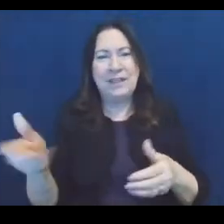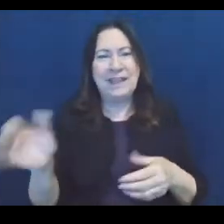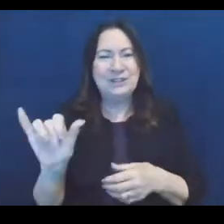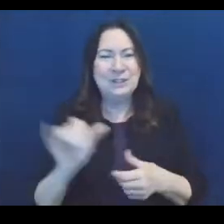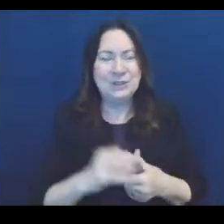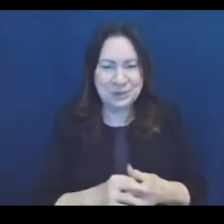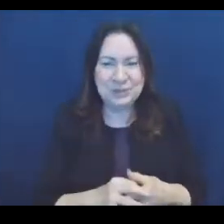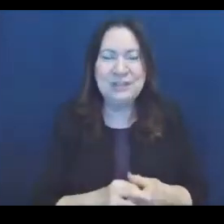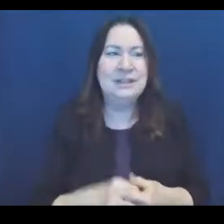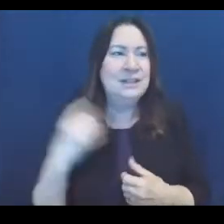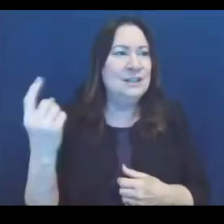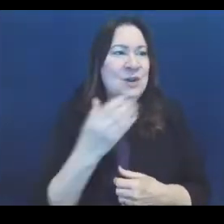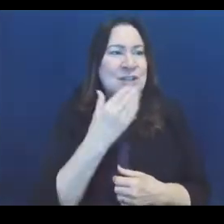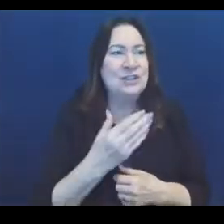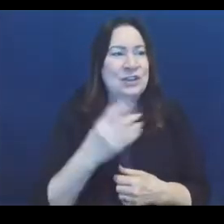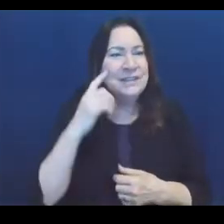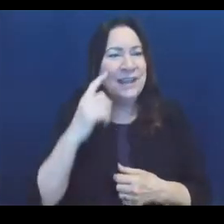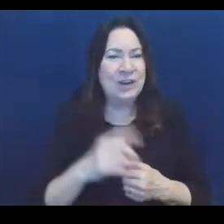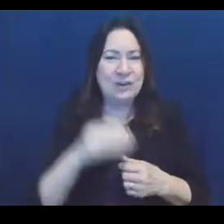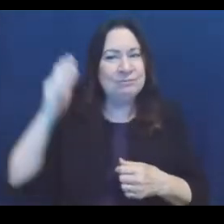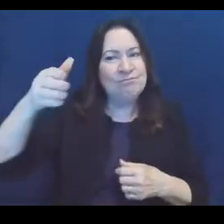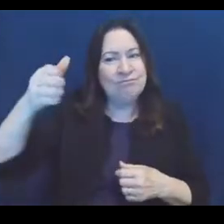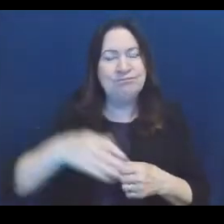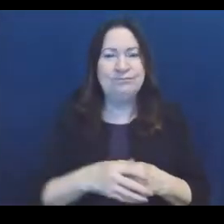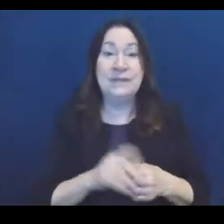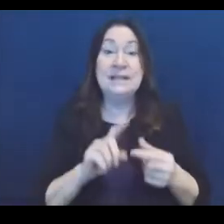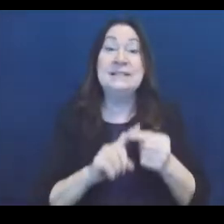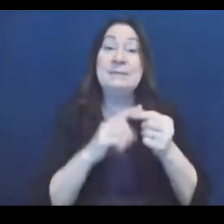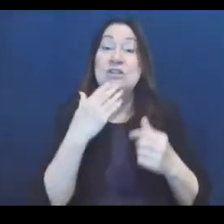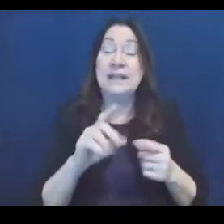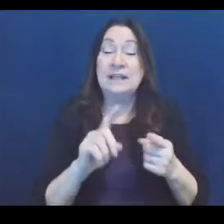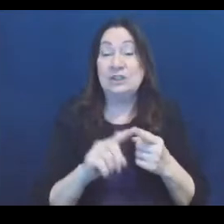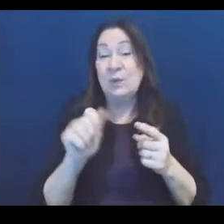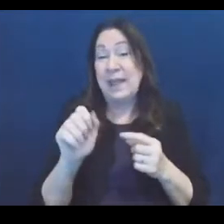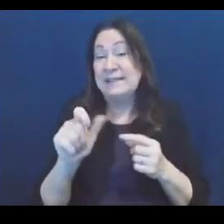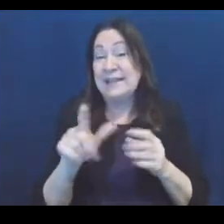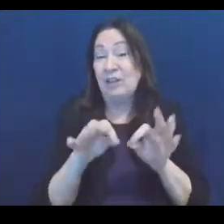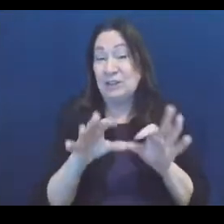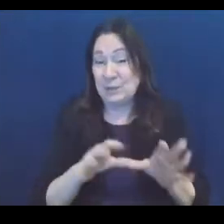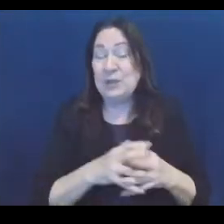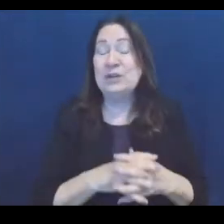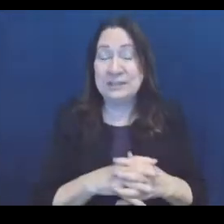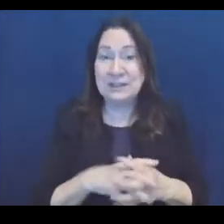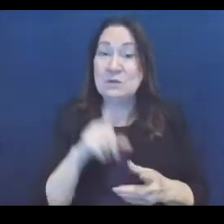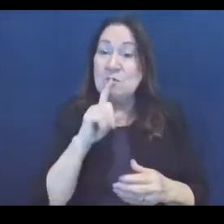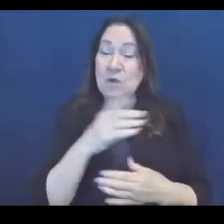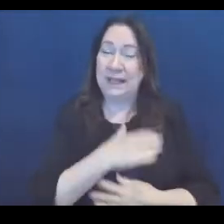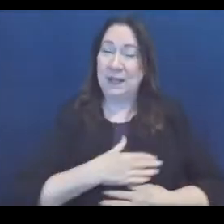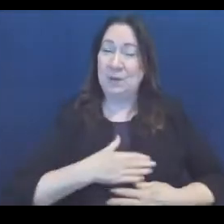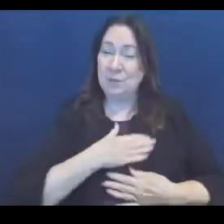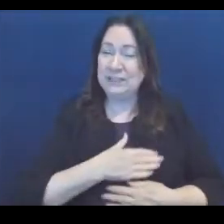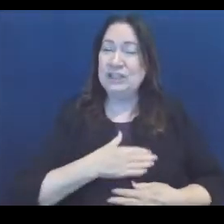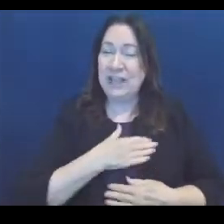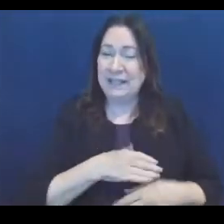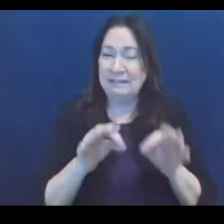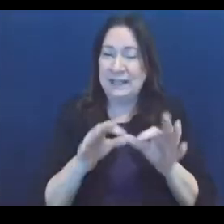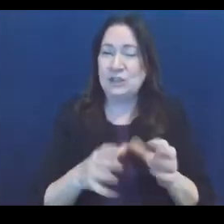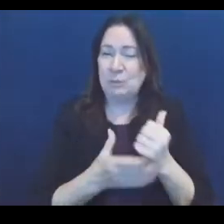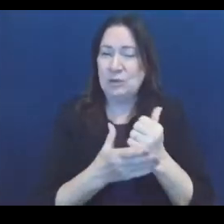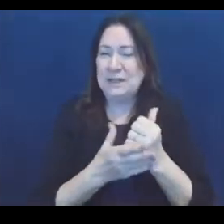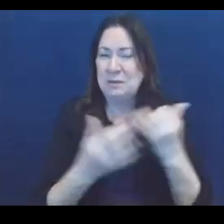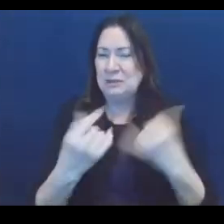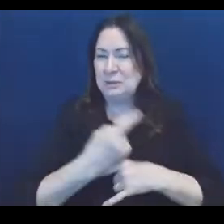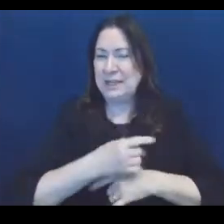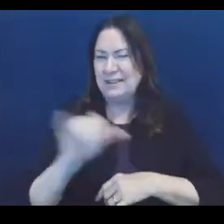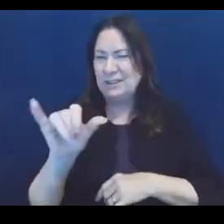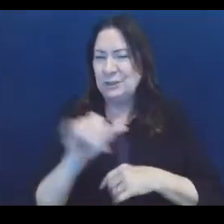it's always great to hear from you. And special thanks too for our interpreters. Really appreciate their help today as